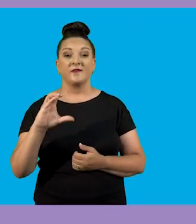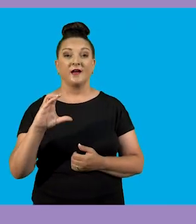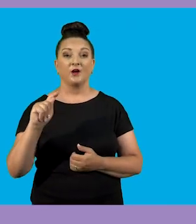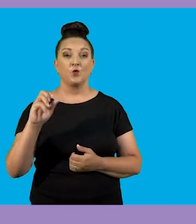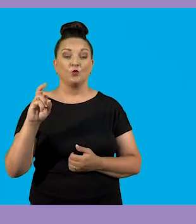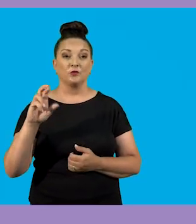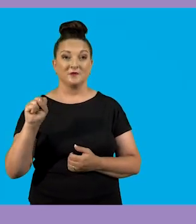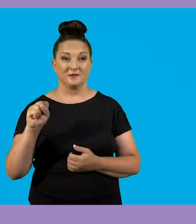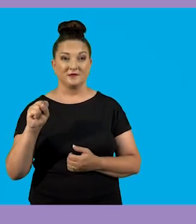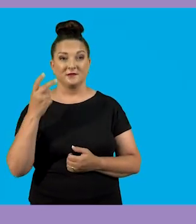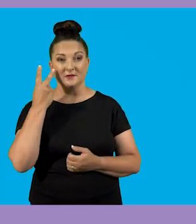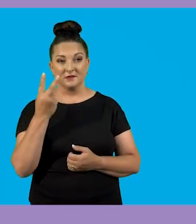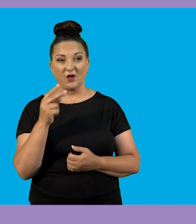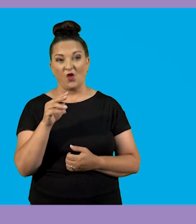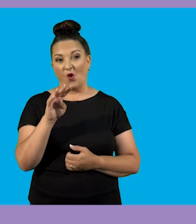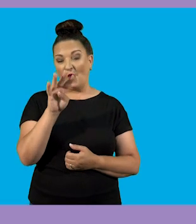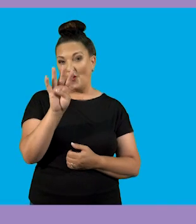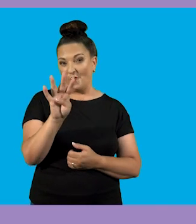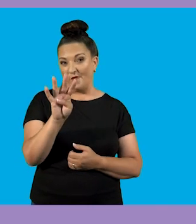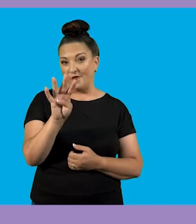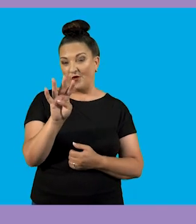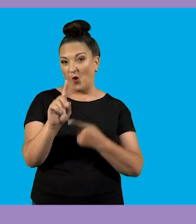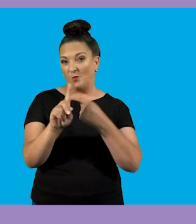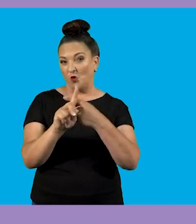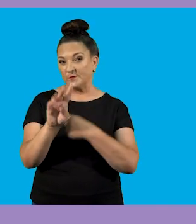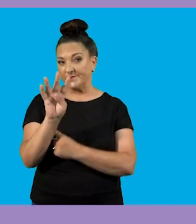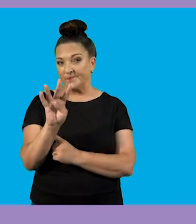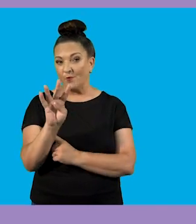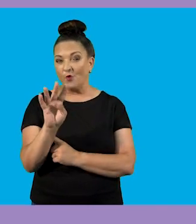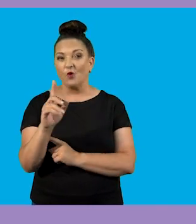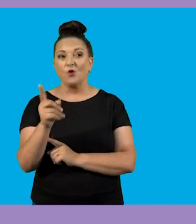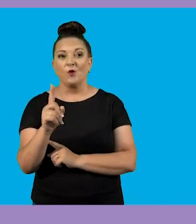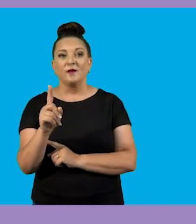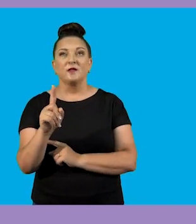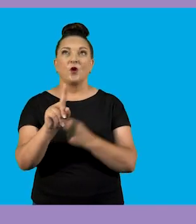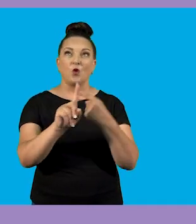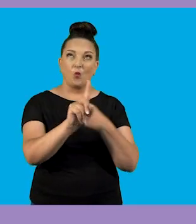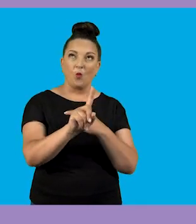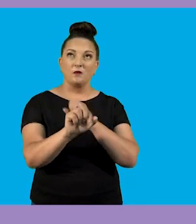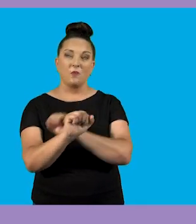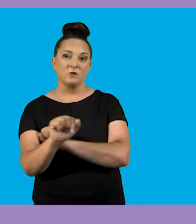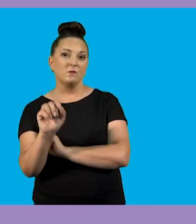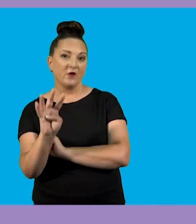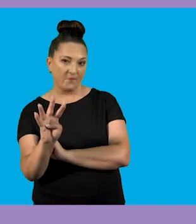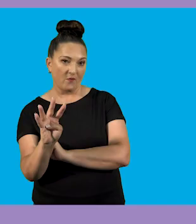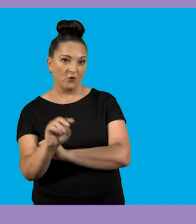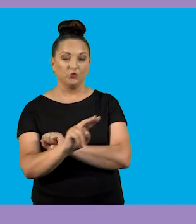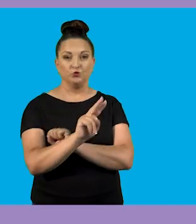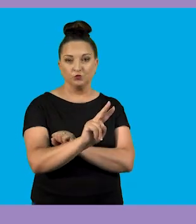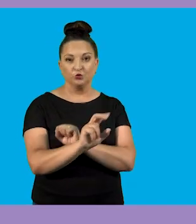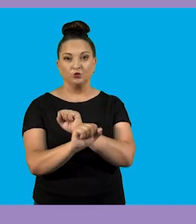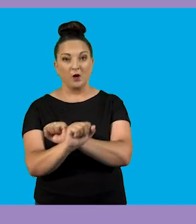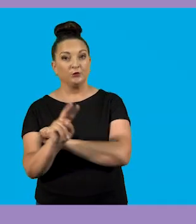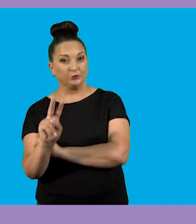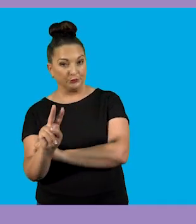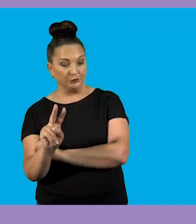at the factors of 4. So if we are thinking of the factors of a positive 4 there, we have 1 multiplied by 4, and we have